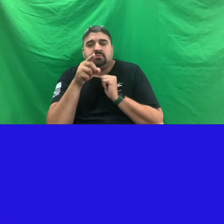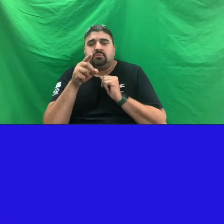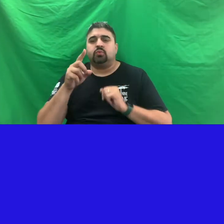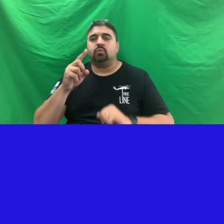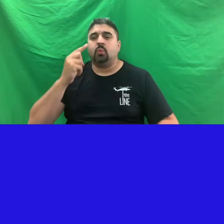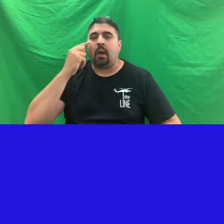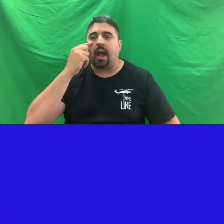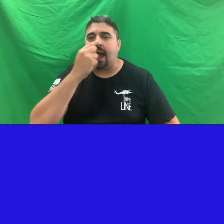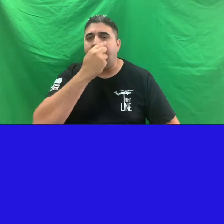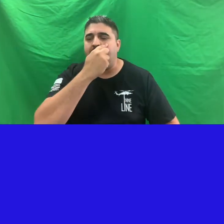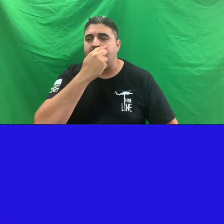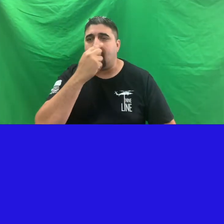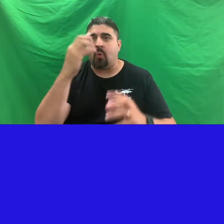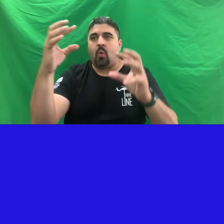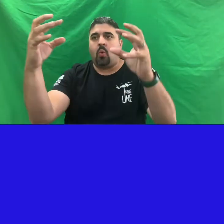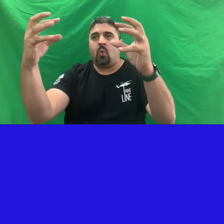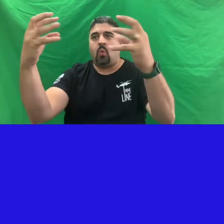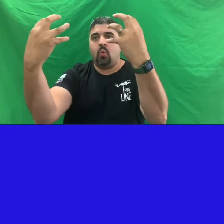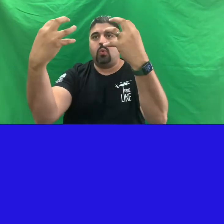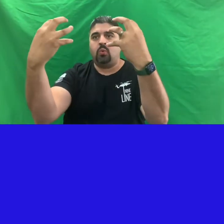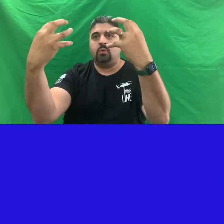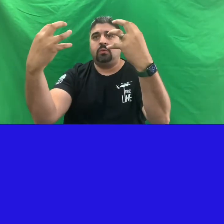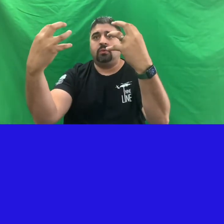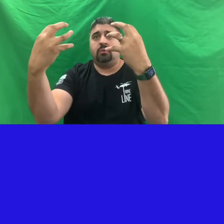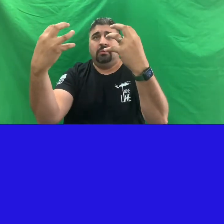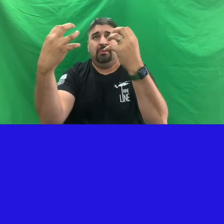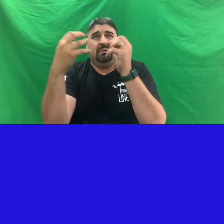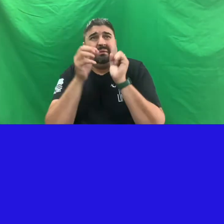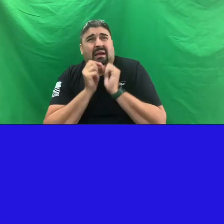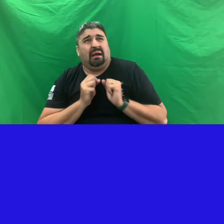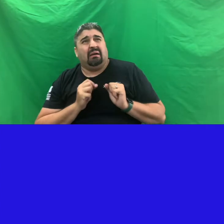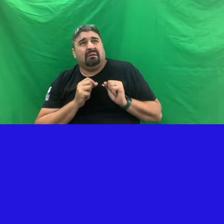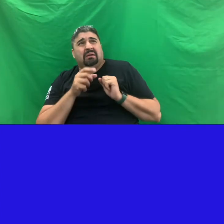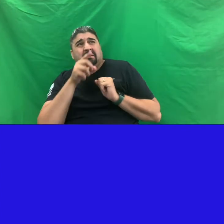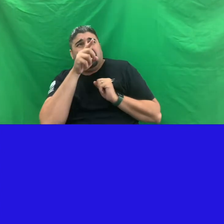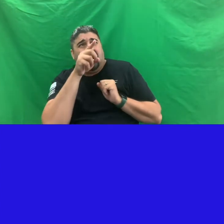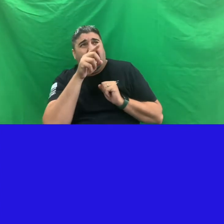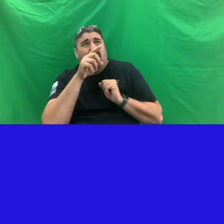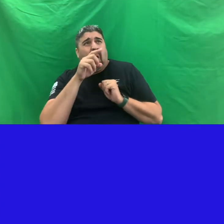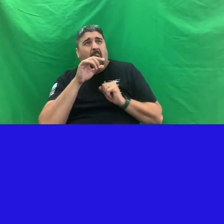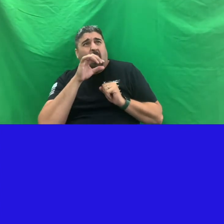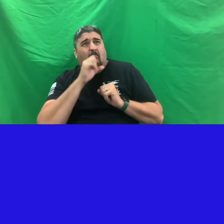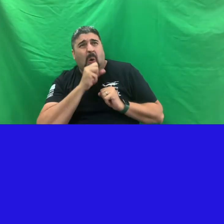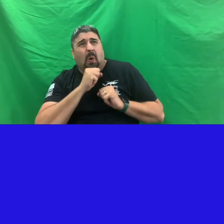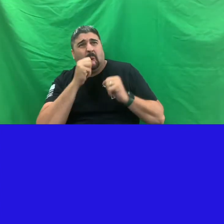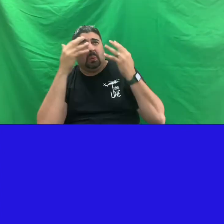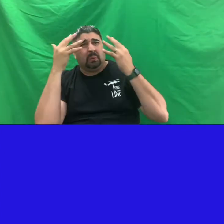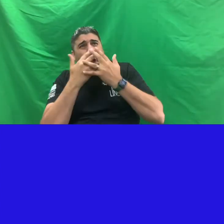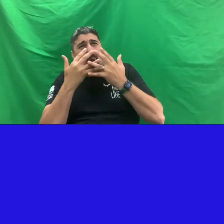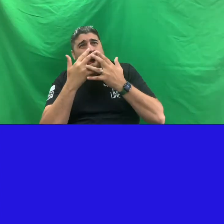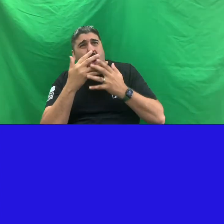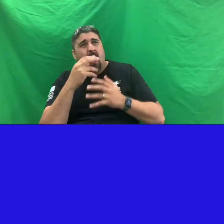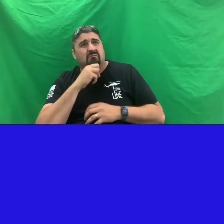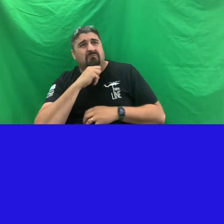two huge eyes. It was the old dark frog.